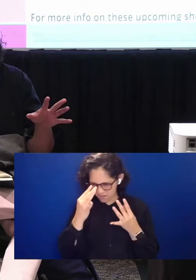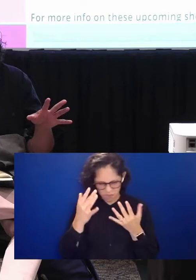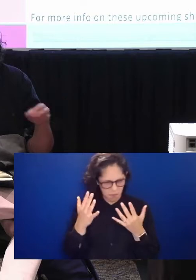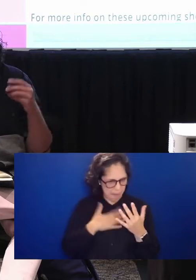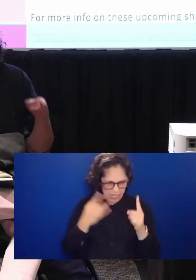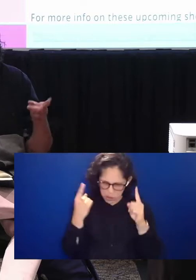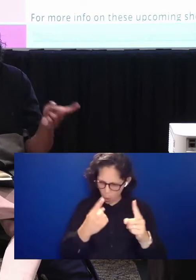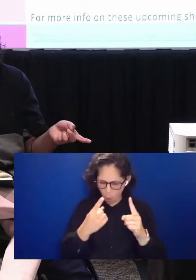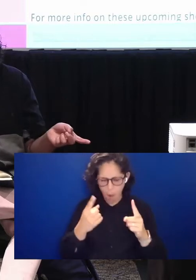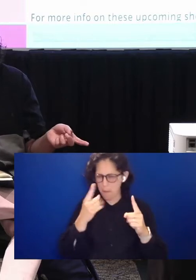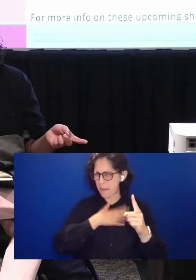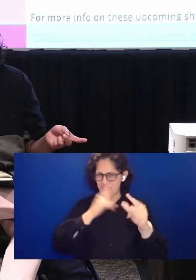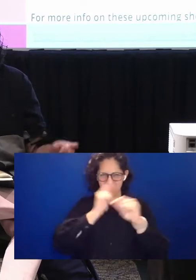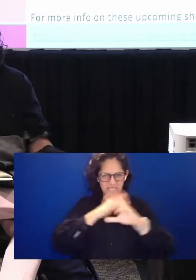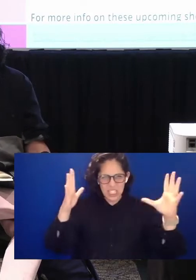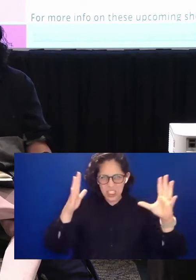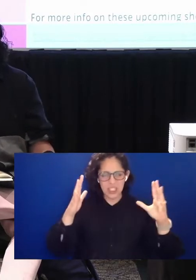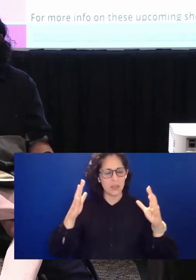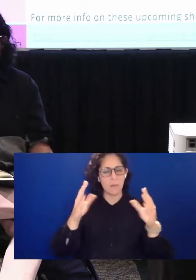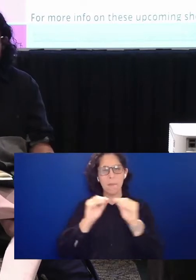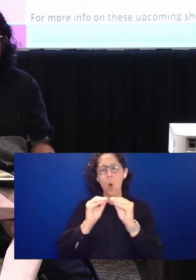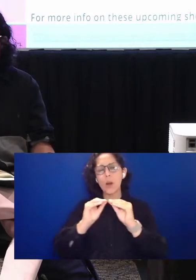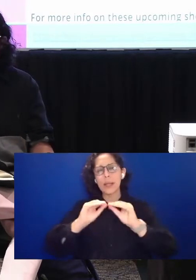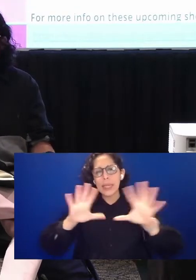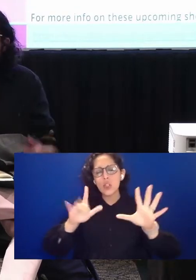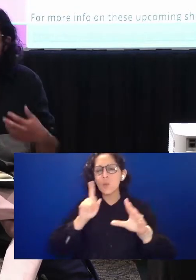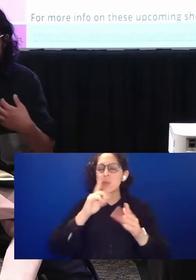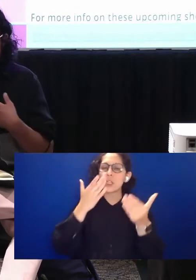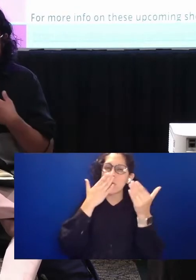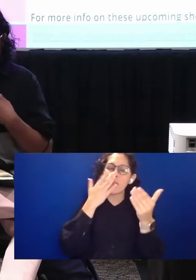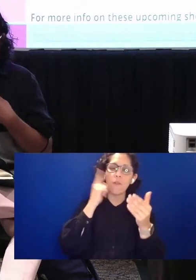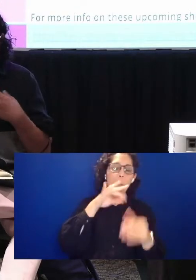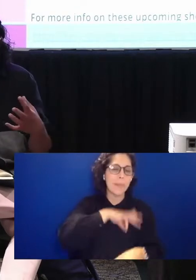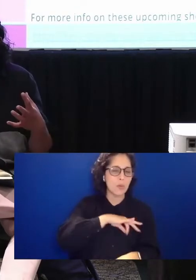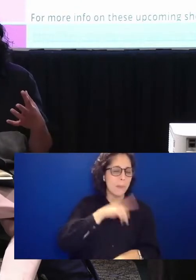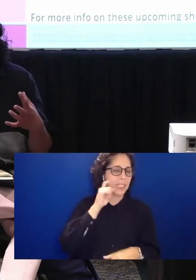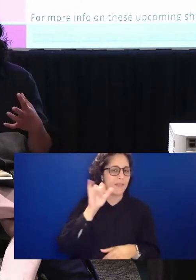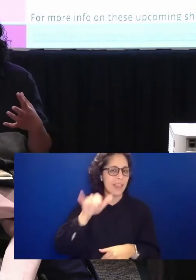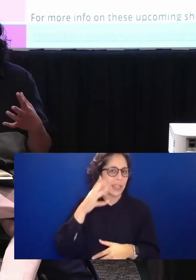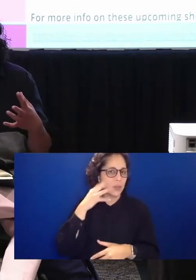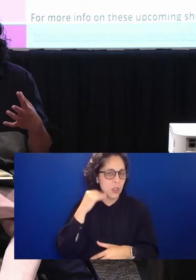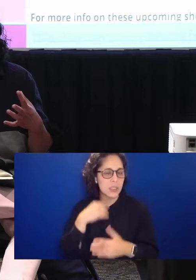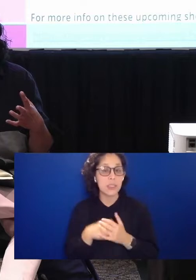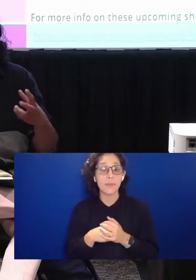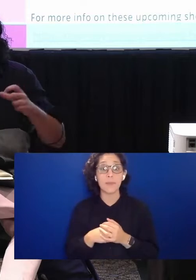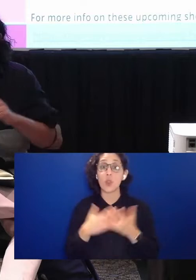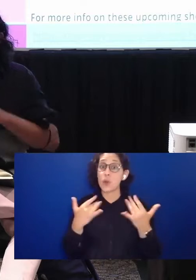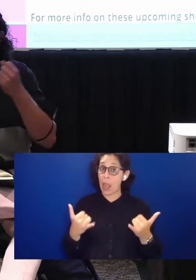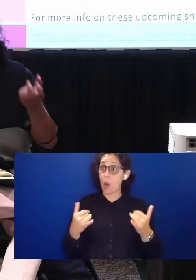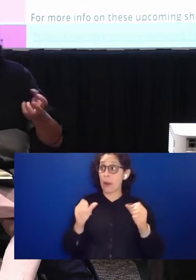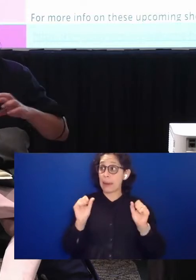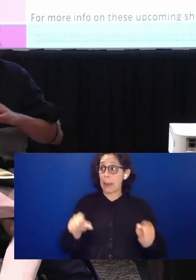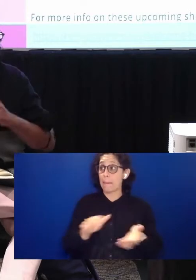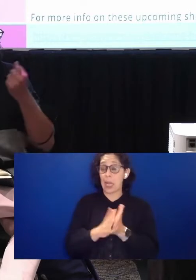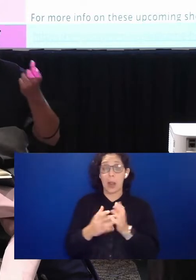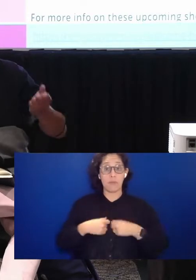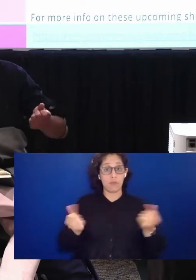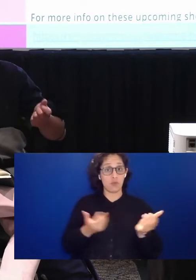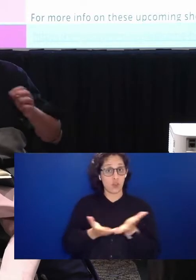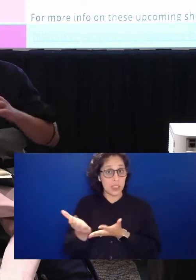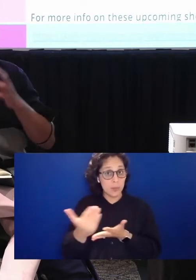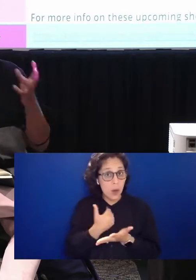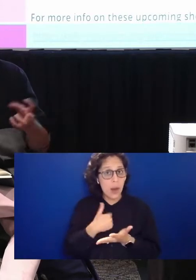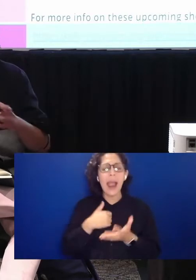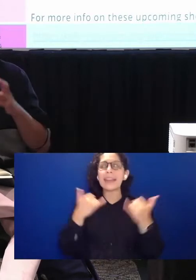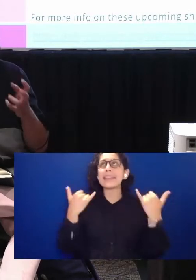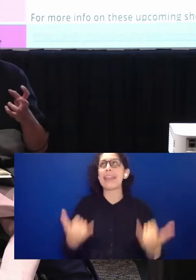I am really grateful to Pittsburgh. And now I can be like, transparent, I feel. I'm starting to understand